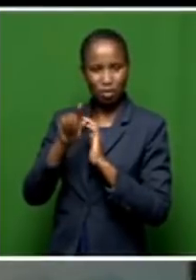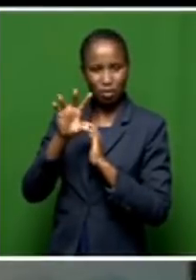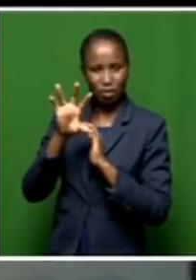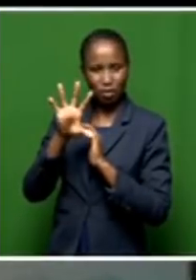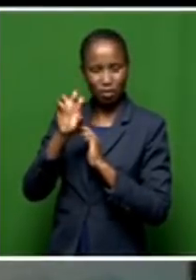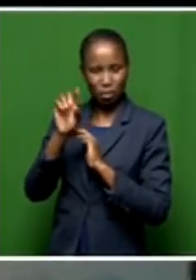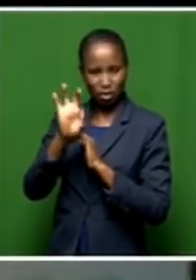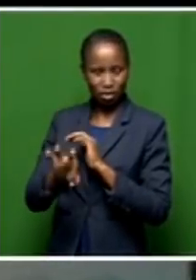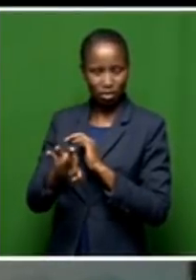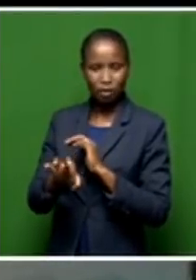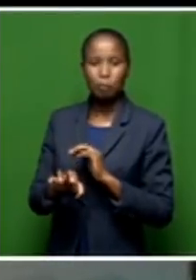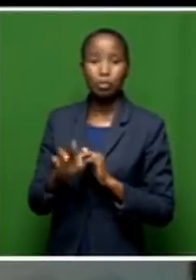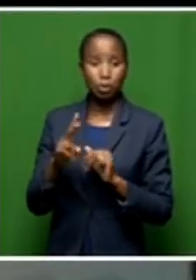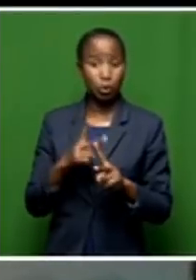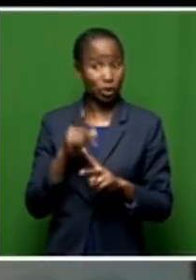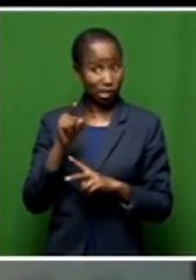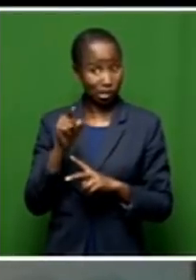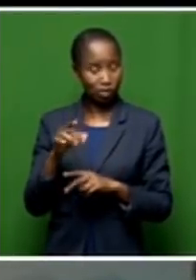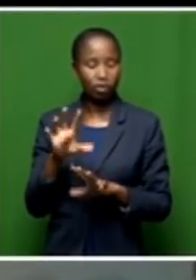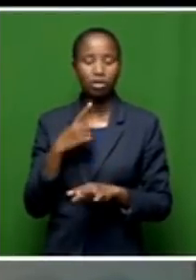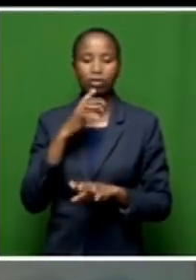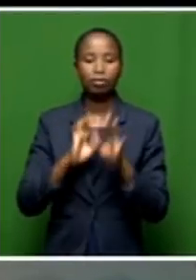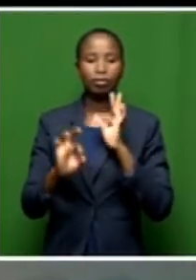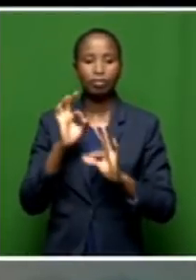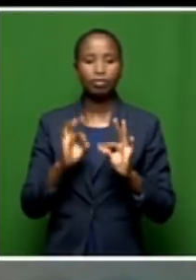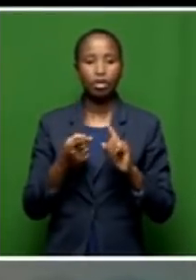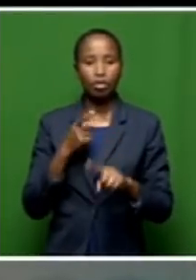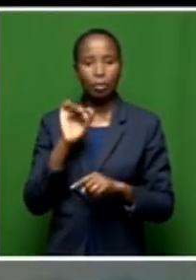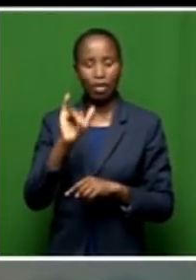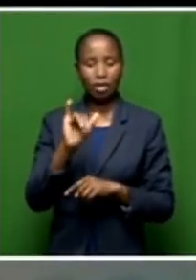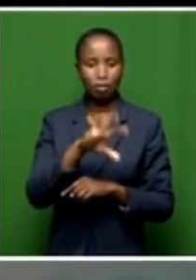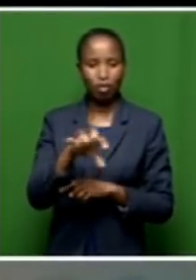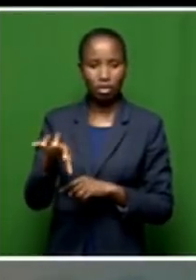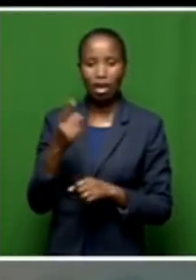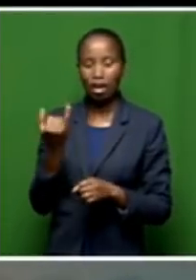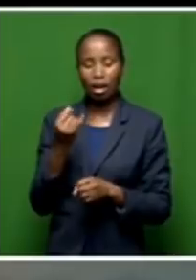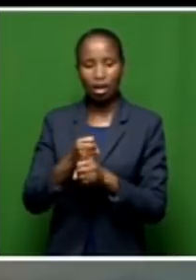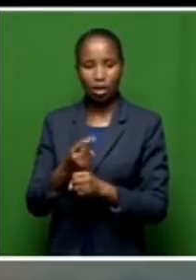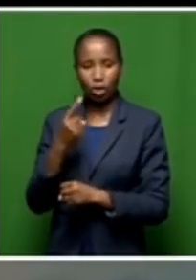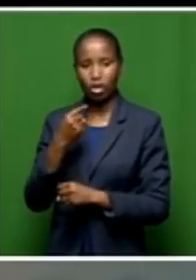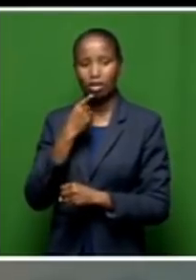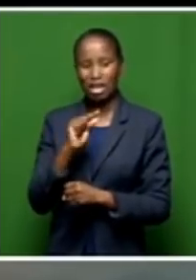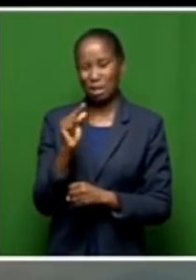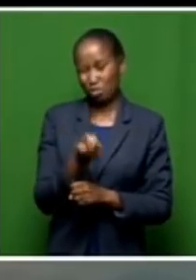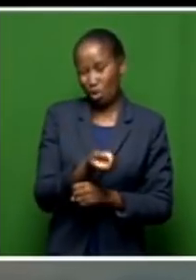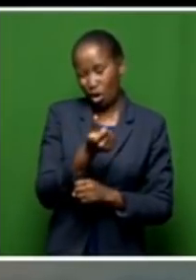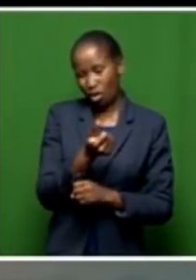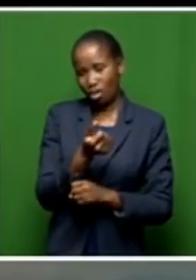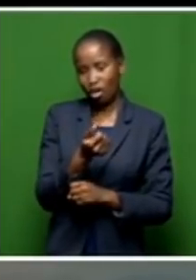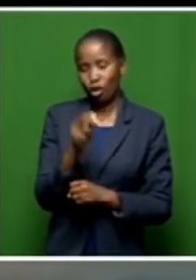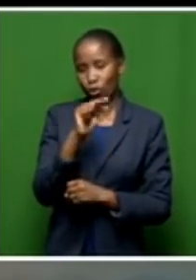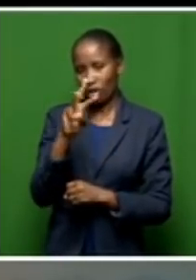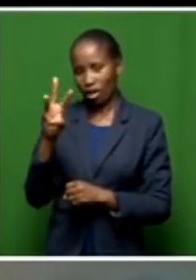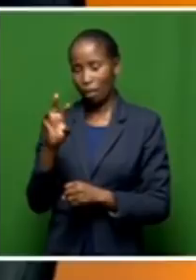seeing across some of those provinces. Yes. Gauteng, it was very close. The Northern Cape, that's quite a significant margin for them to be that close and